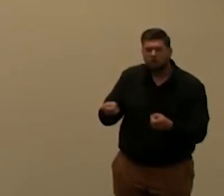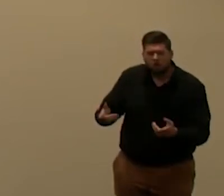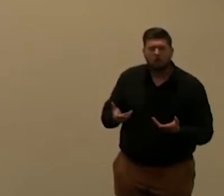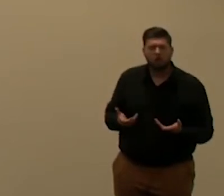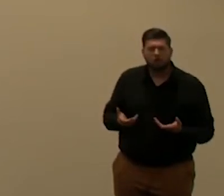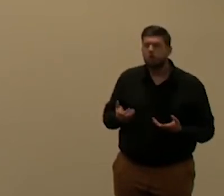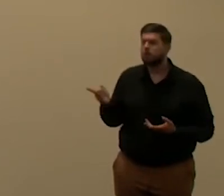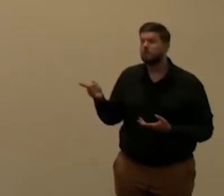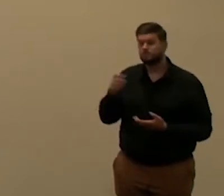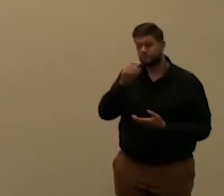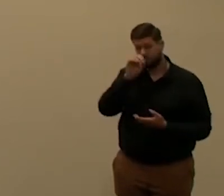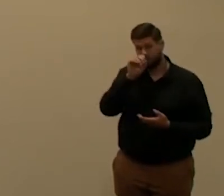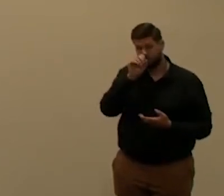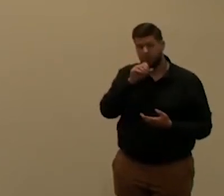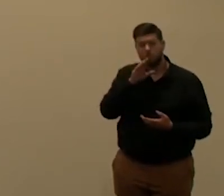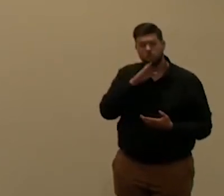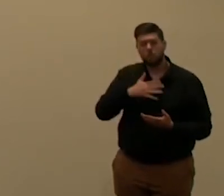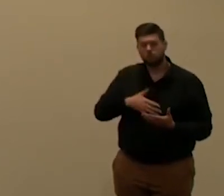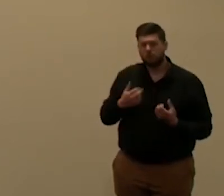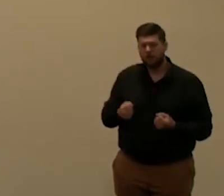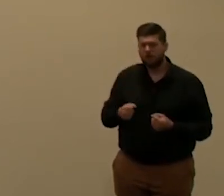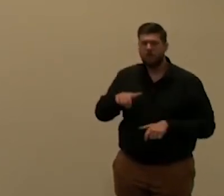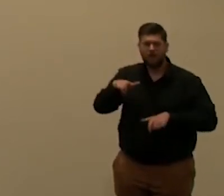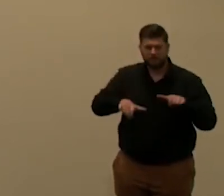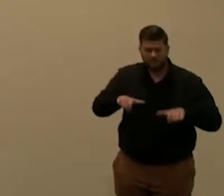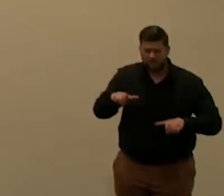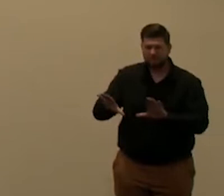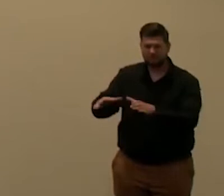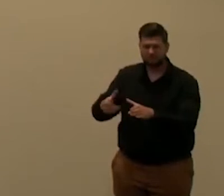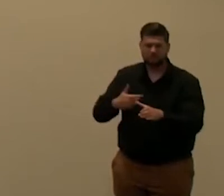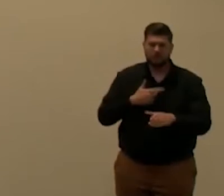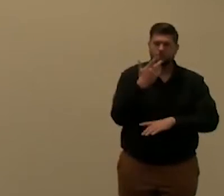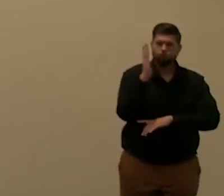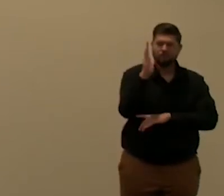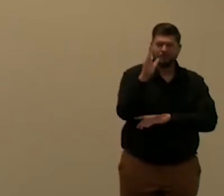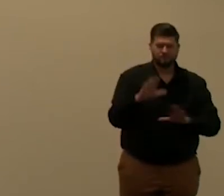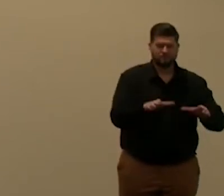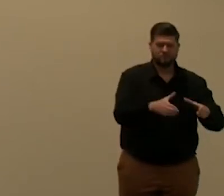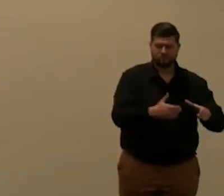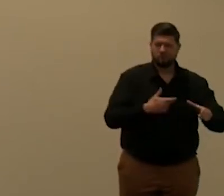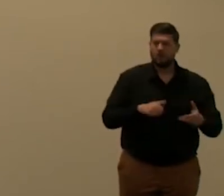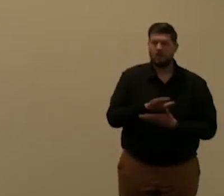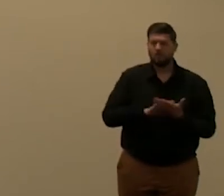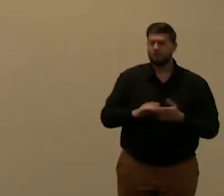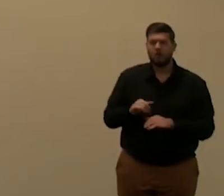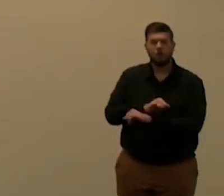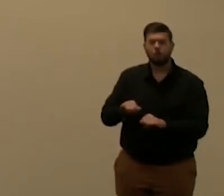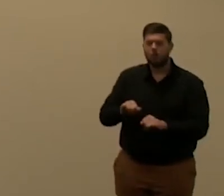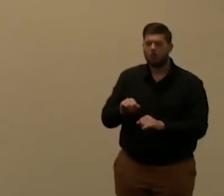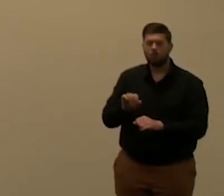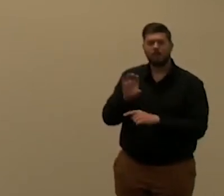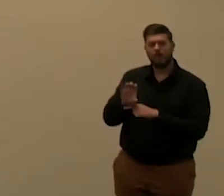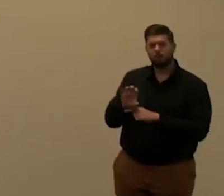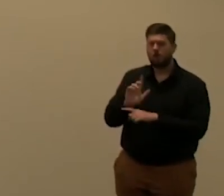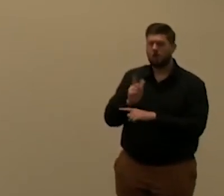You probably want to have like attendees and presenters separated, where the attendees can't have video or probably on